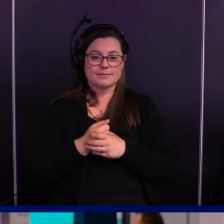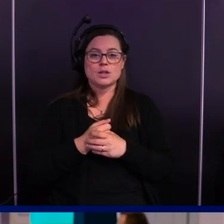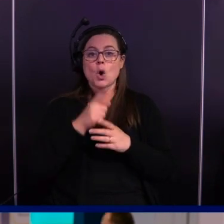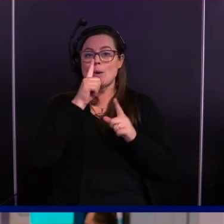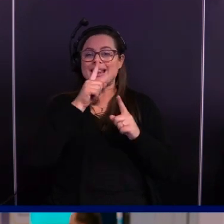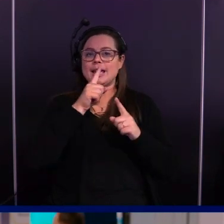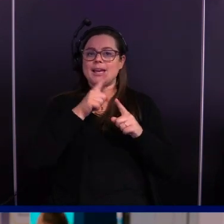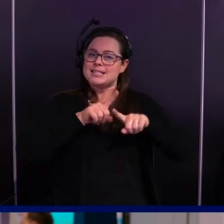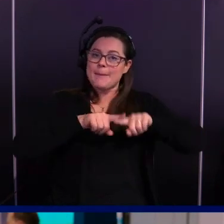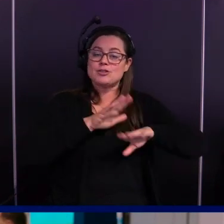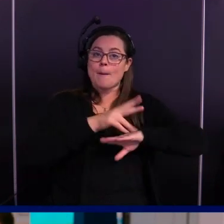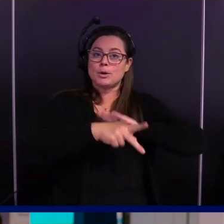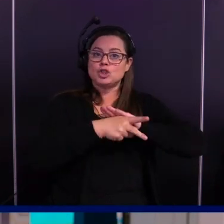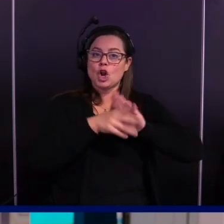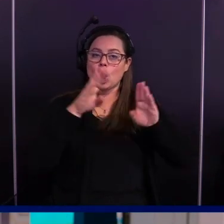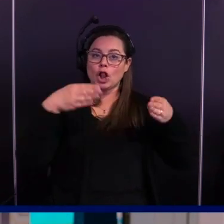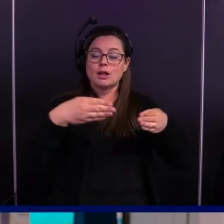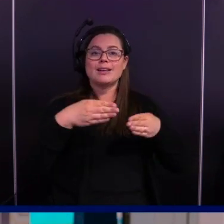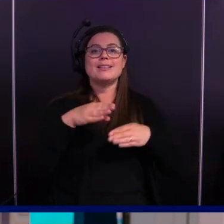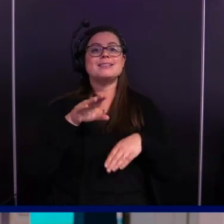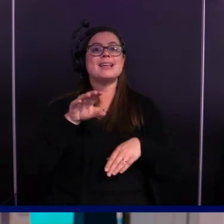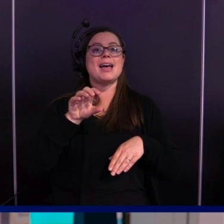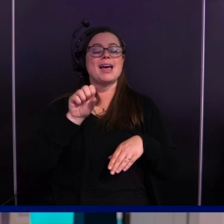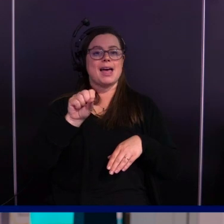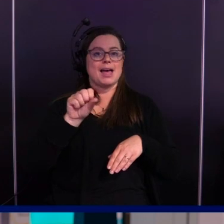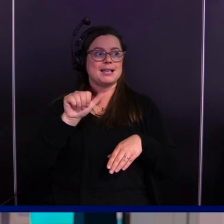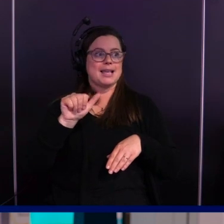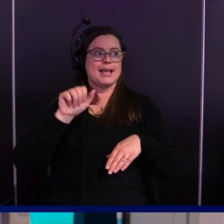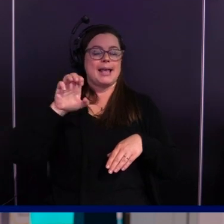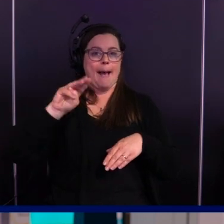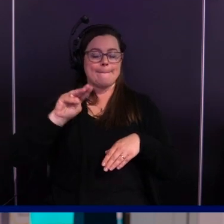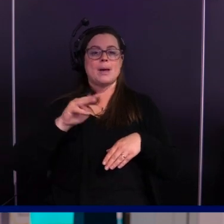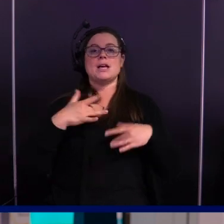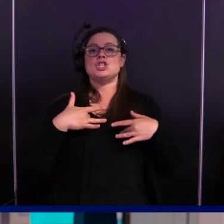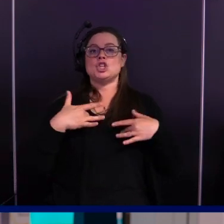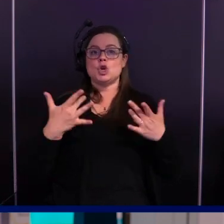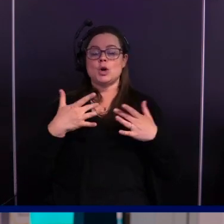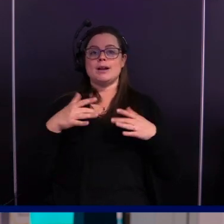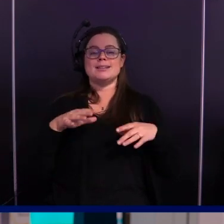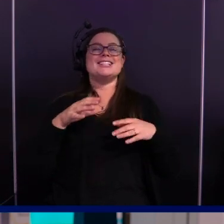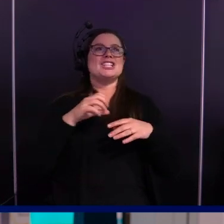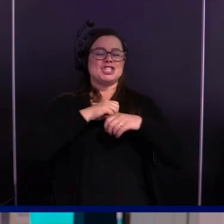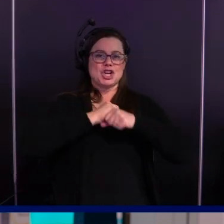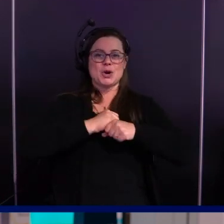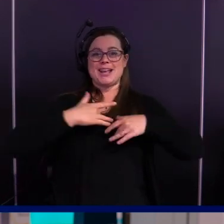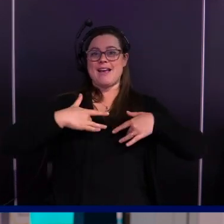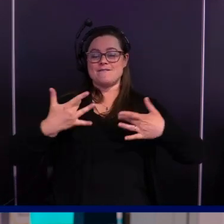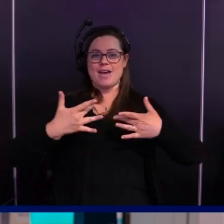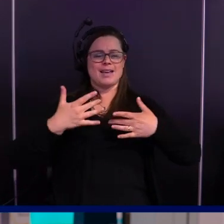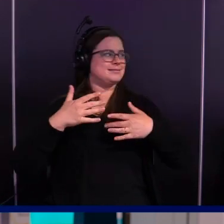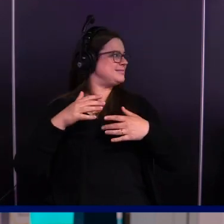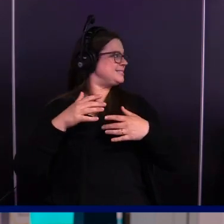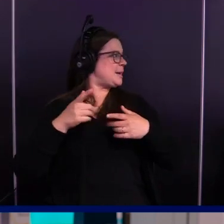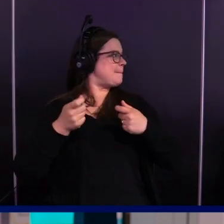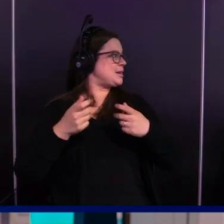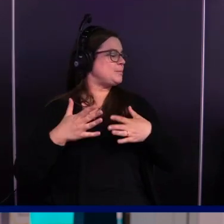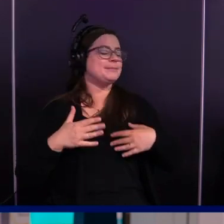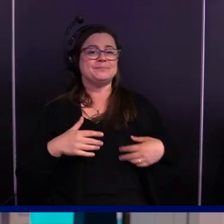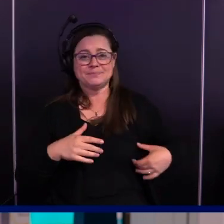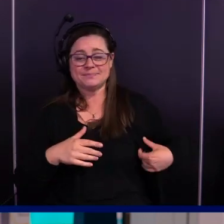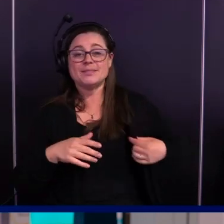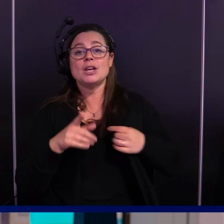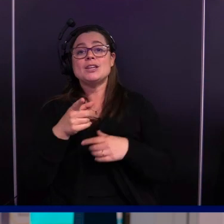persona-centric, right? And this is like a SIEM, right? Security Information Event Management System. Okay. I mean, you can use Amazon